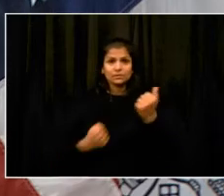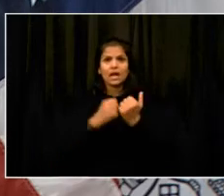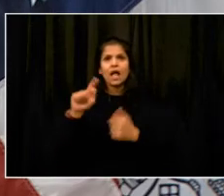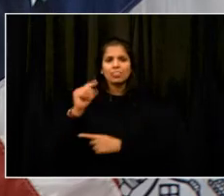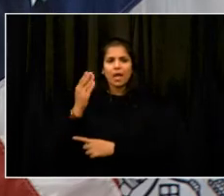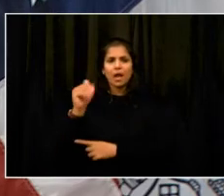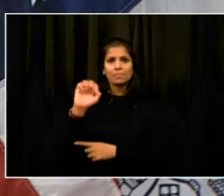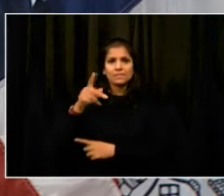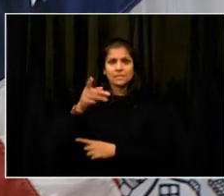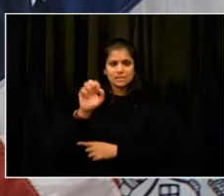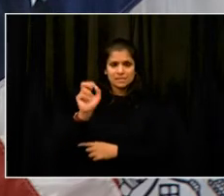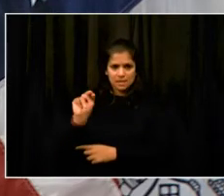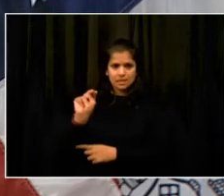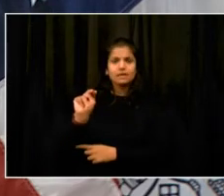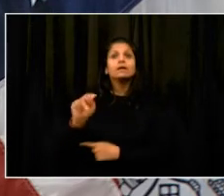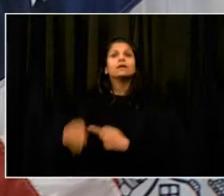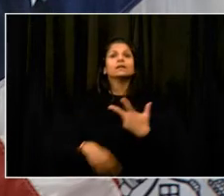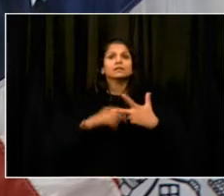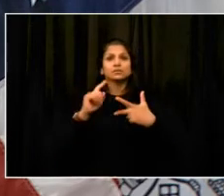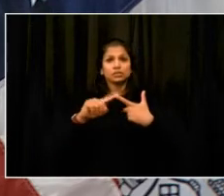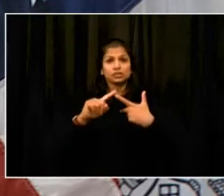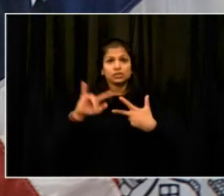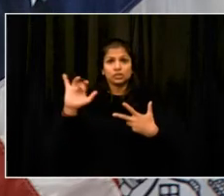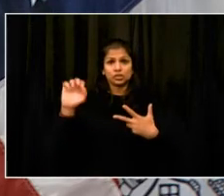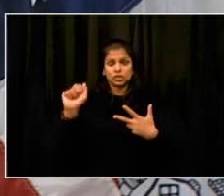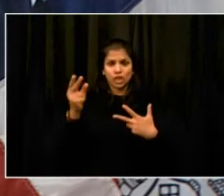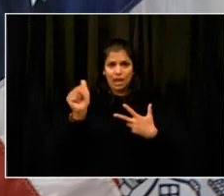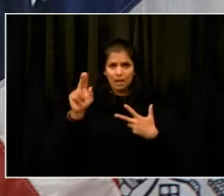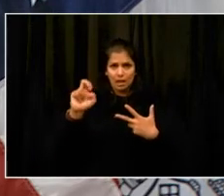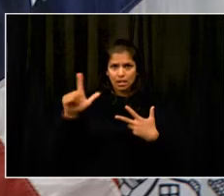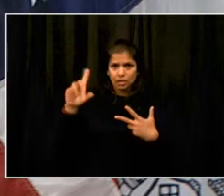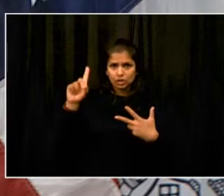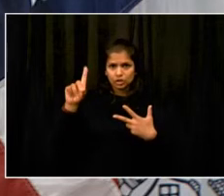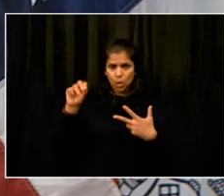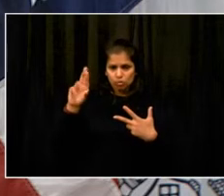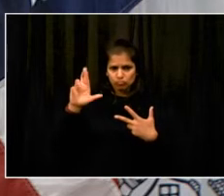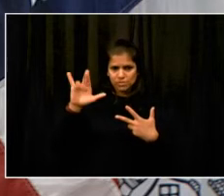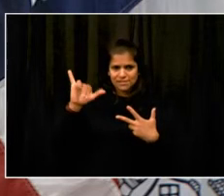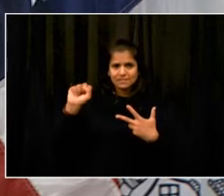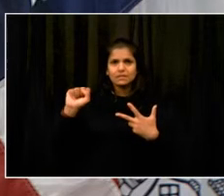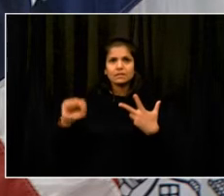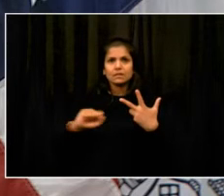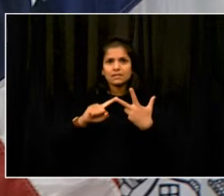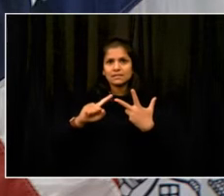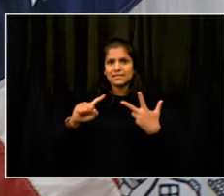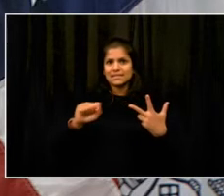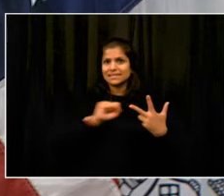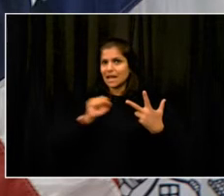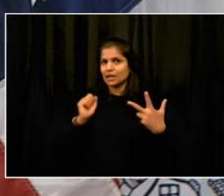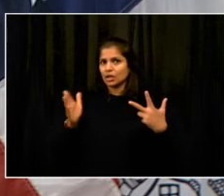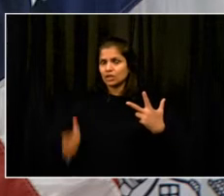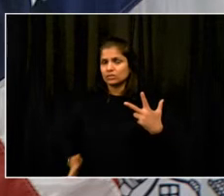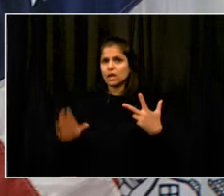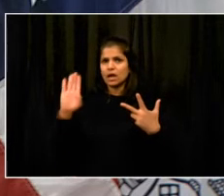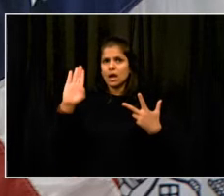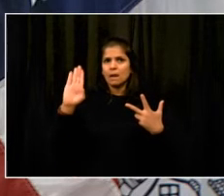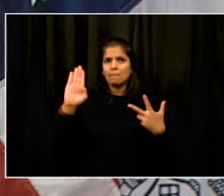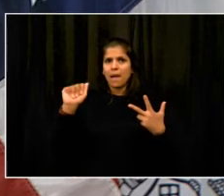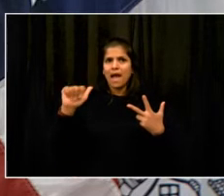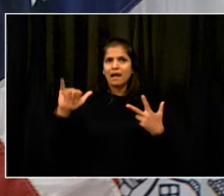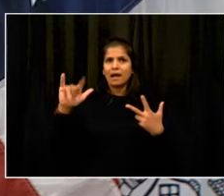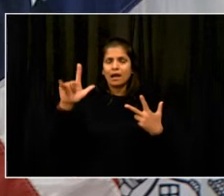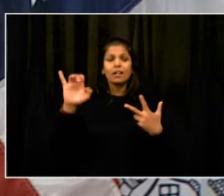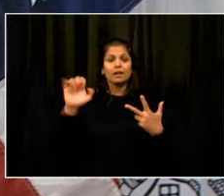Janelle Dorris, State Senator Jamal Bailey, First Deputy Commissioner of Health Torian Easterling, and Senior Advisor Dr. Jay